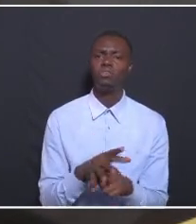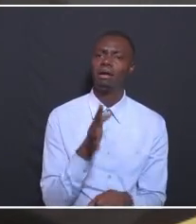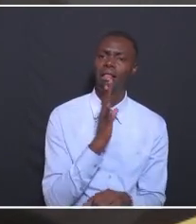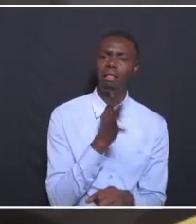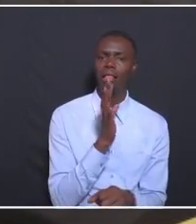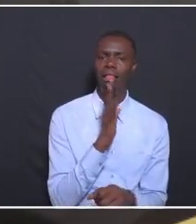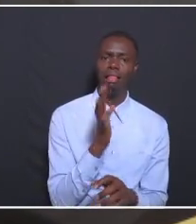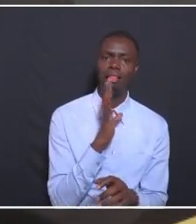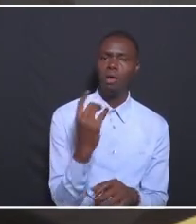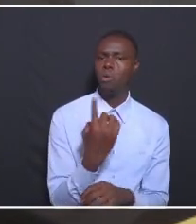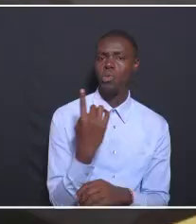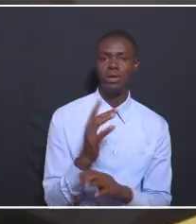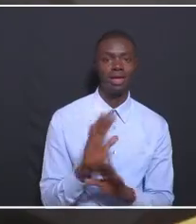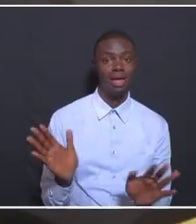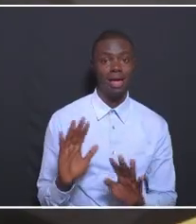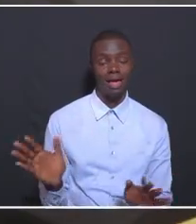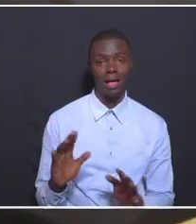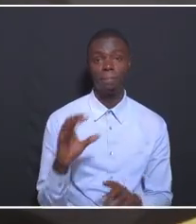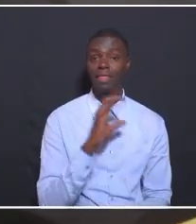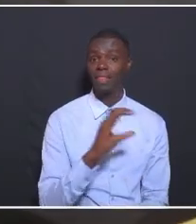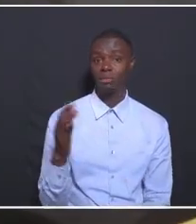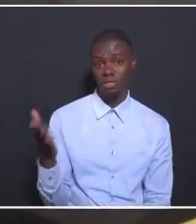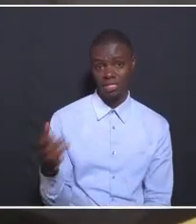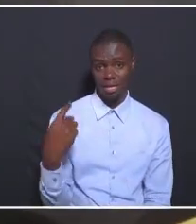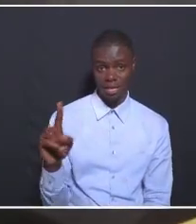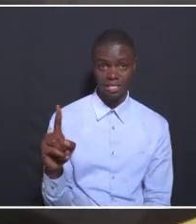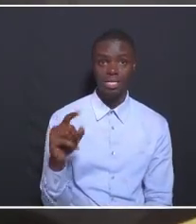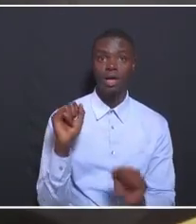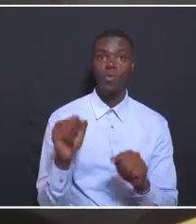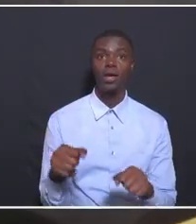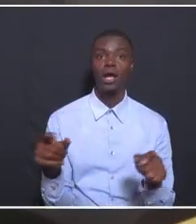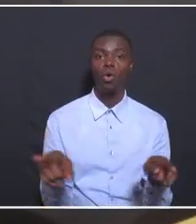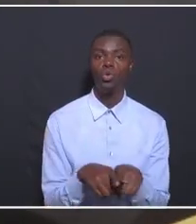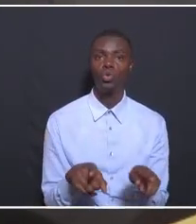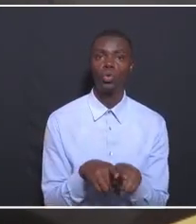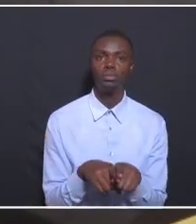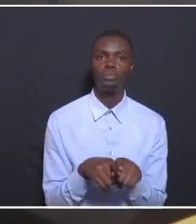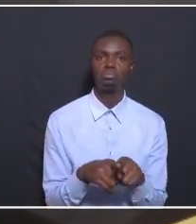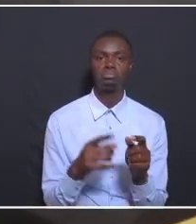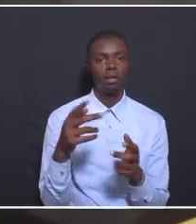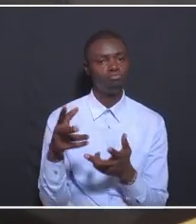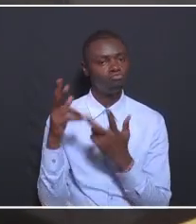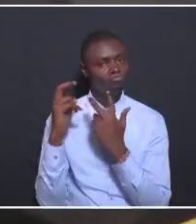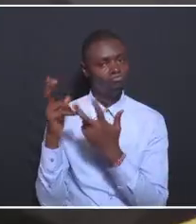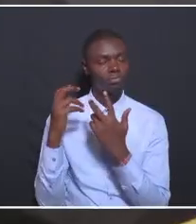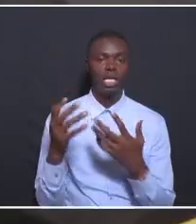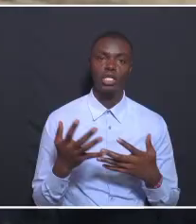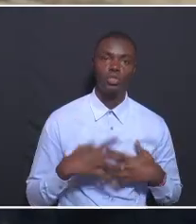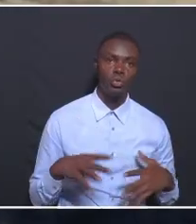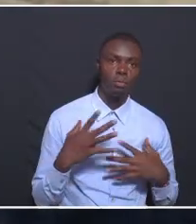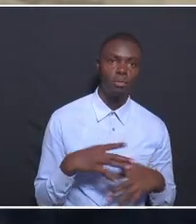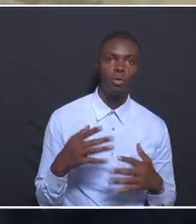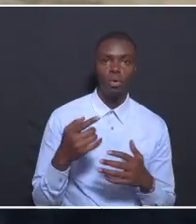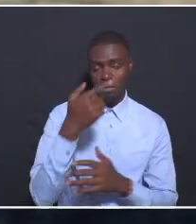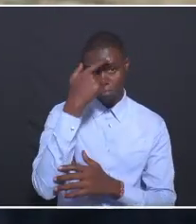wanted, as much as the action is there as well, we can also listen to people,